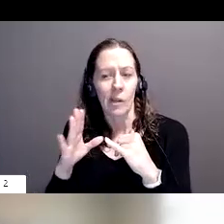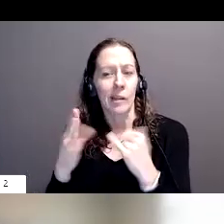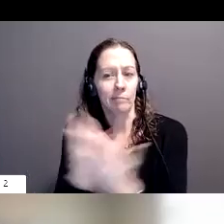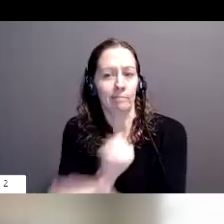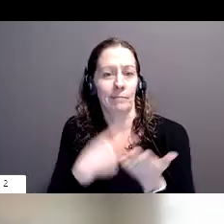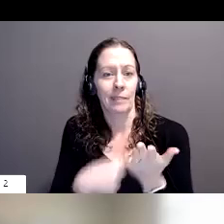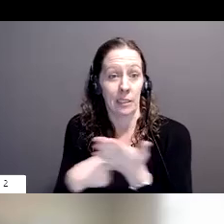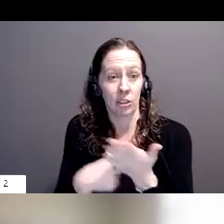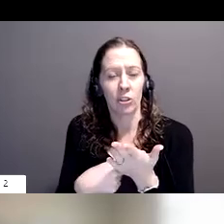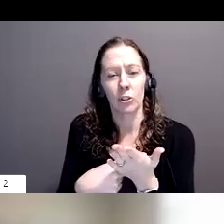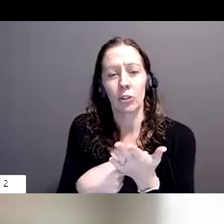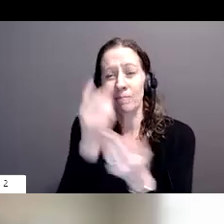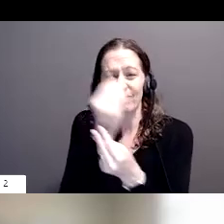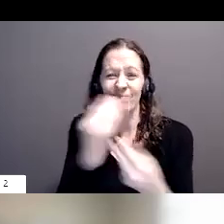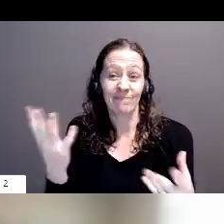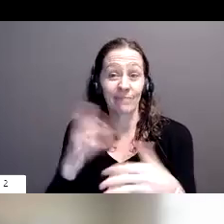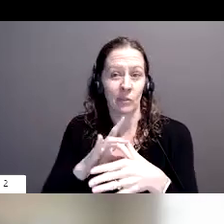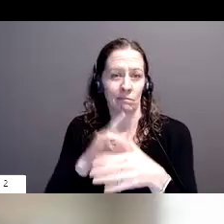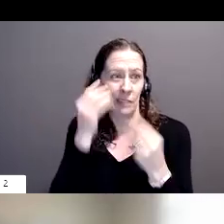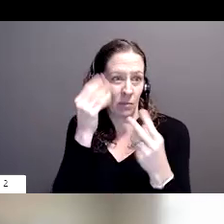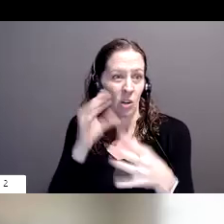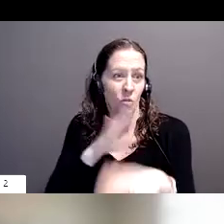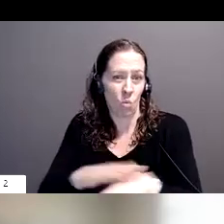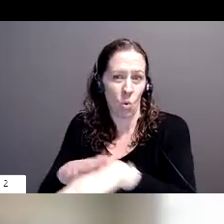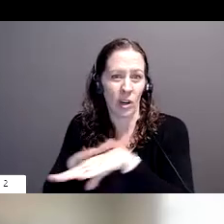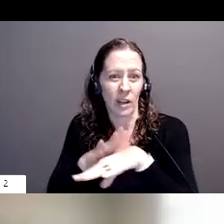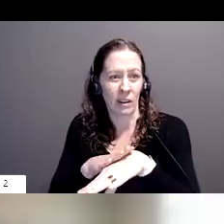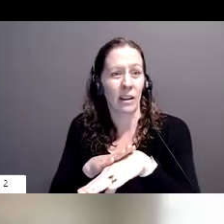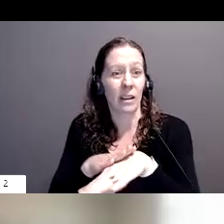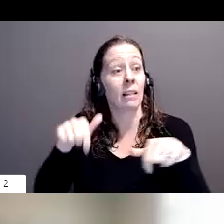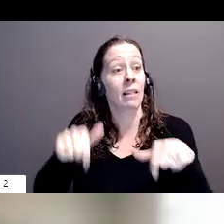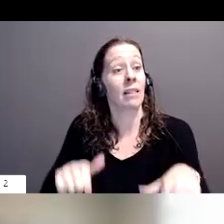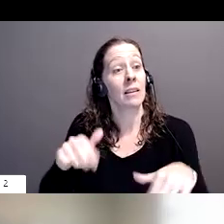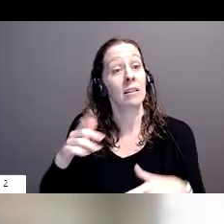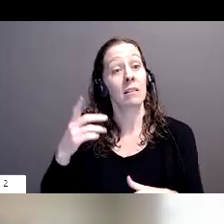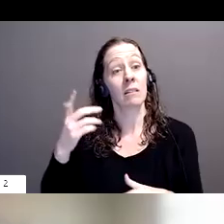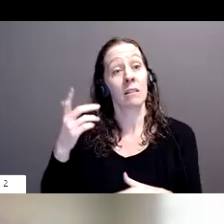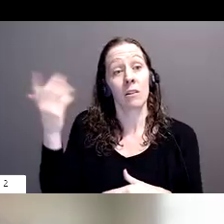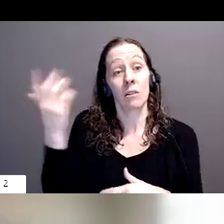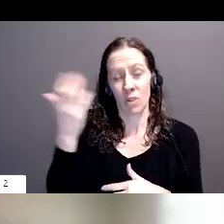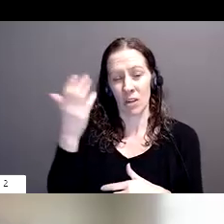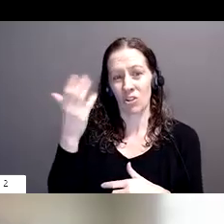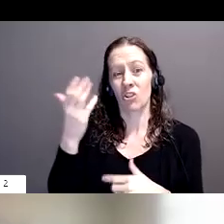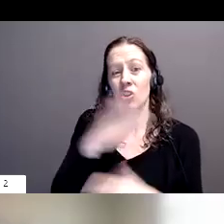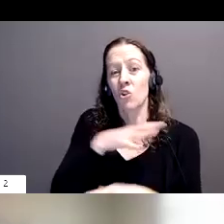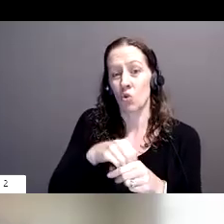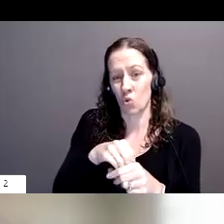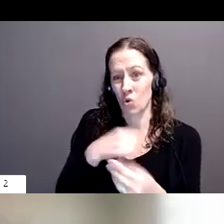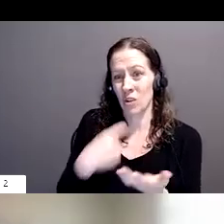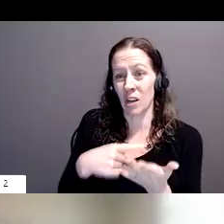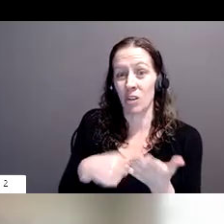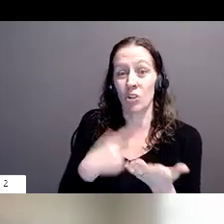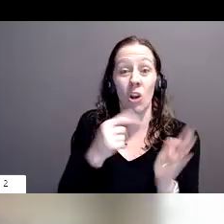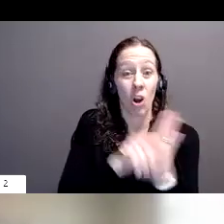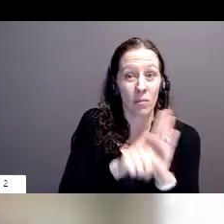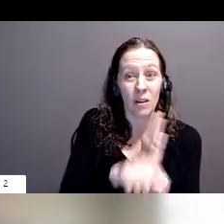a bit of content warning. This presentation does include discussion in regards to homicide, suicide, and